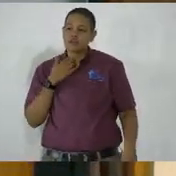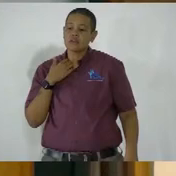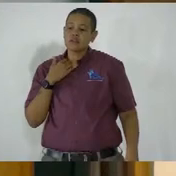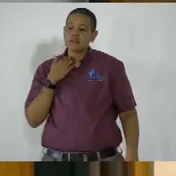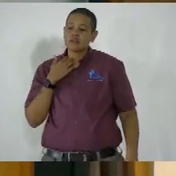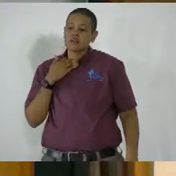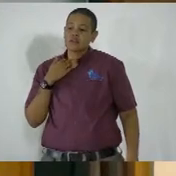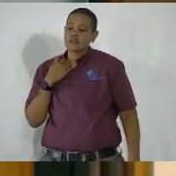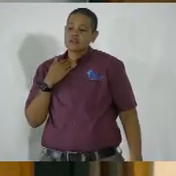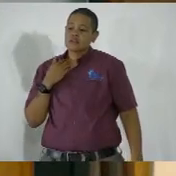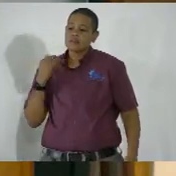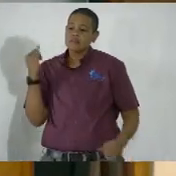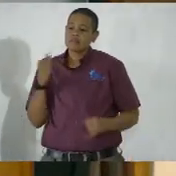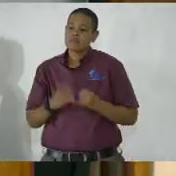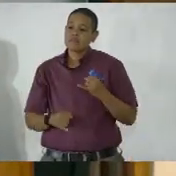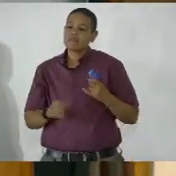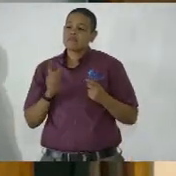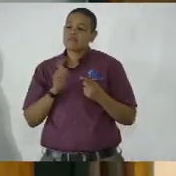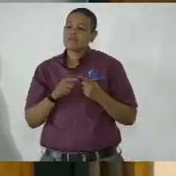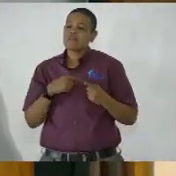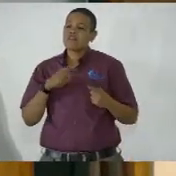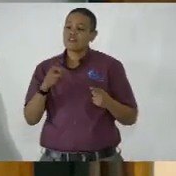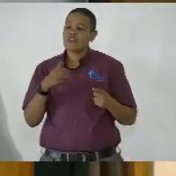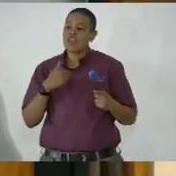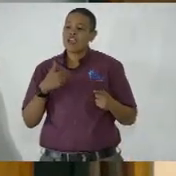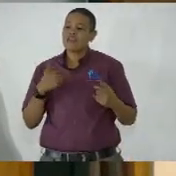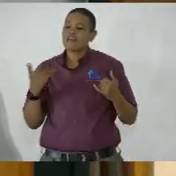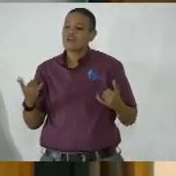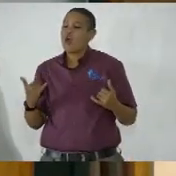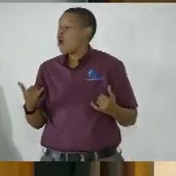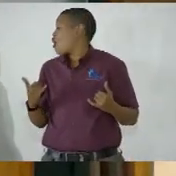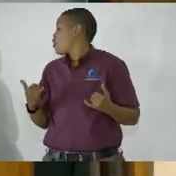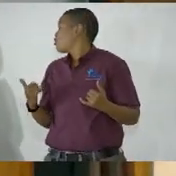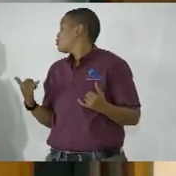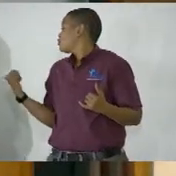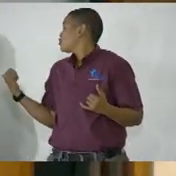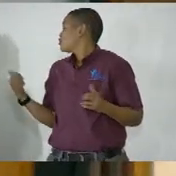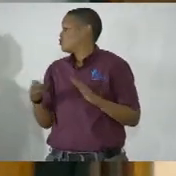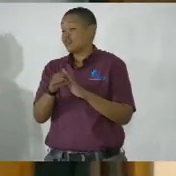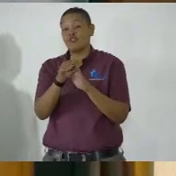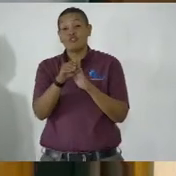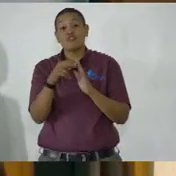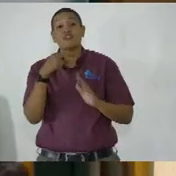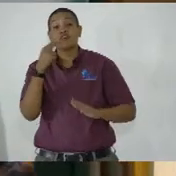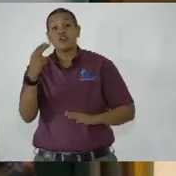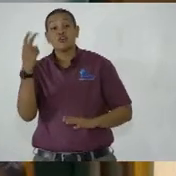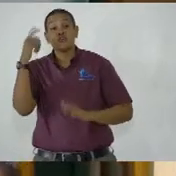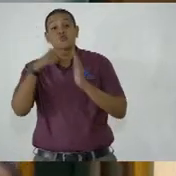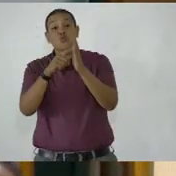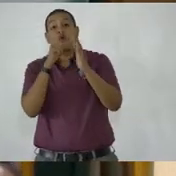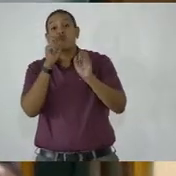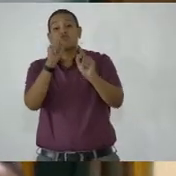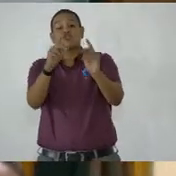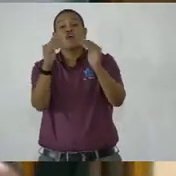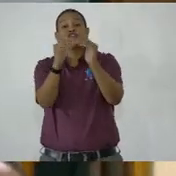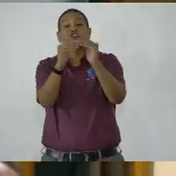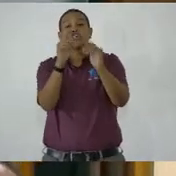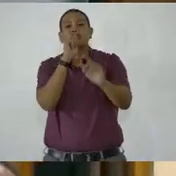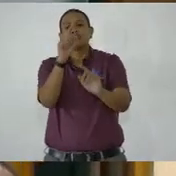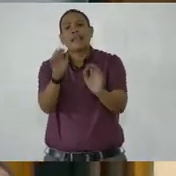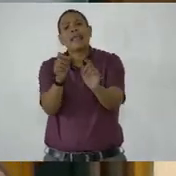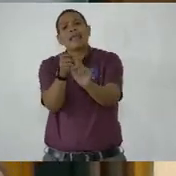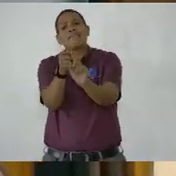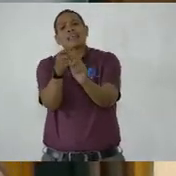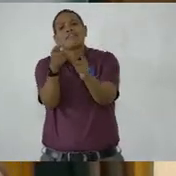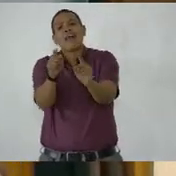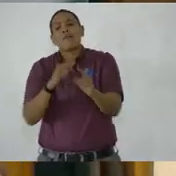my final point, and I should have it now, is the mediation to show how restorative justice was so effective.